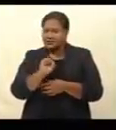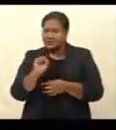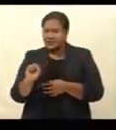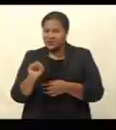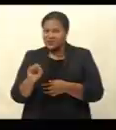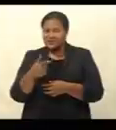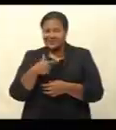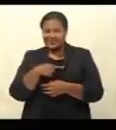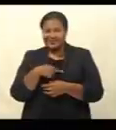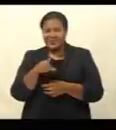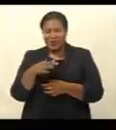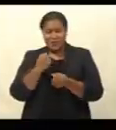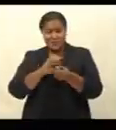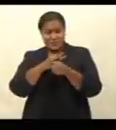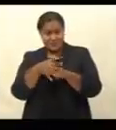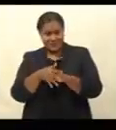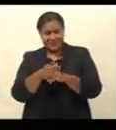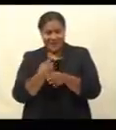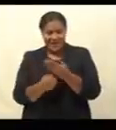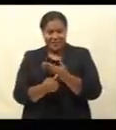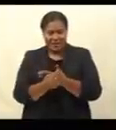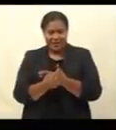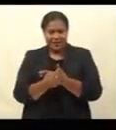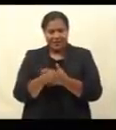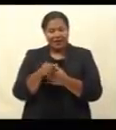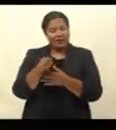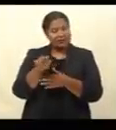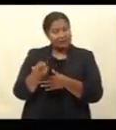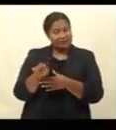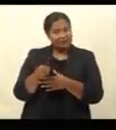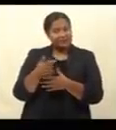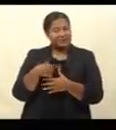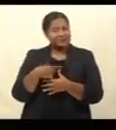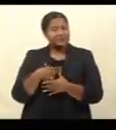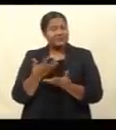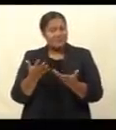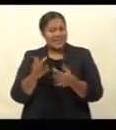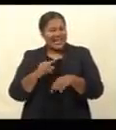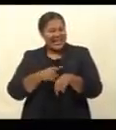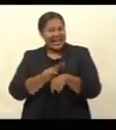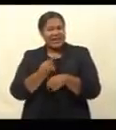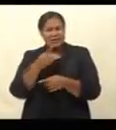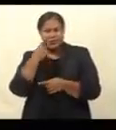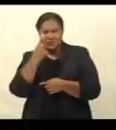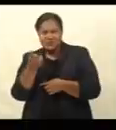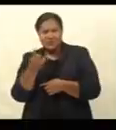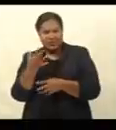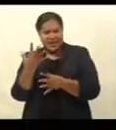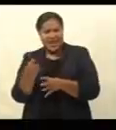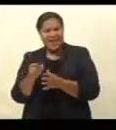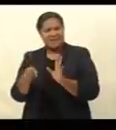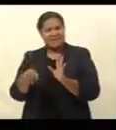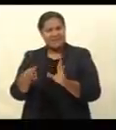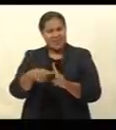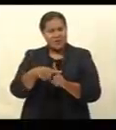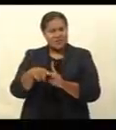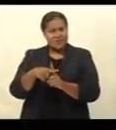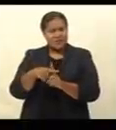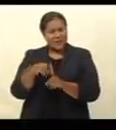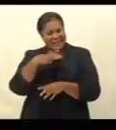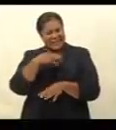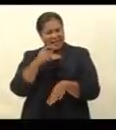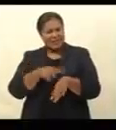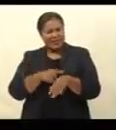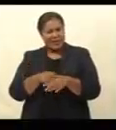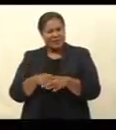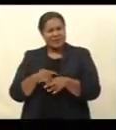consequences of COVID-19. The fact that if it's late to detect the cases, it will take time for it